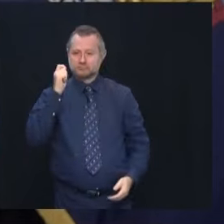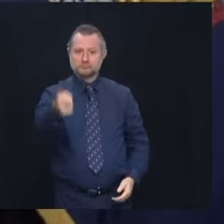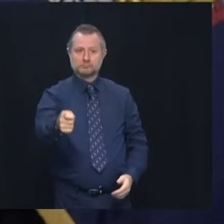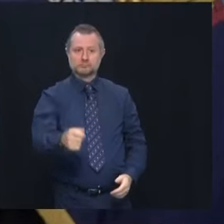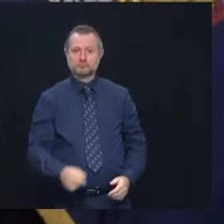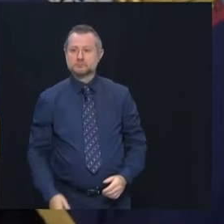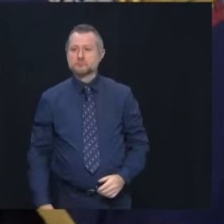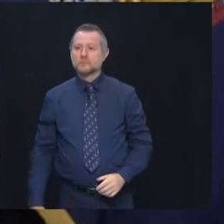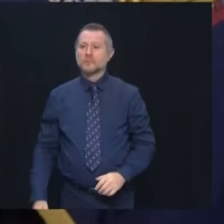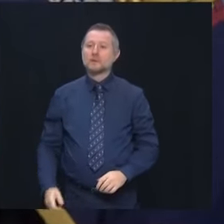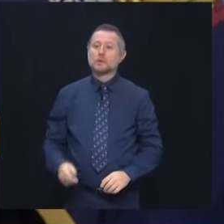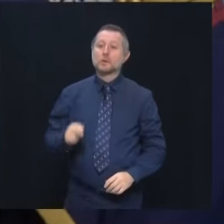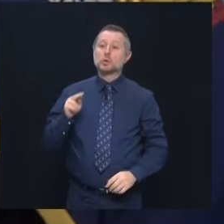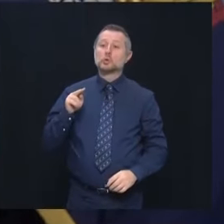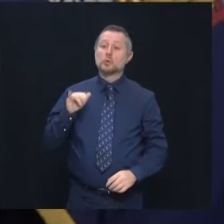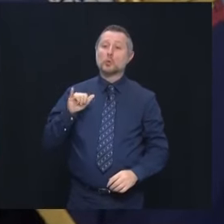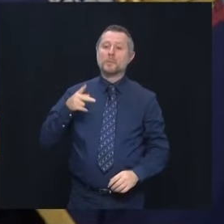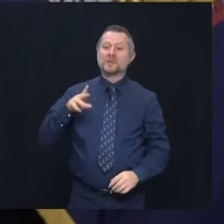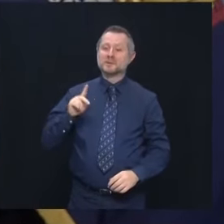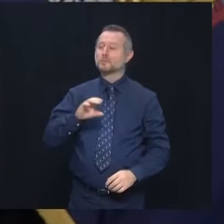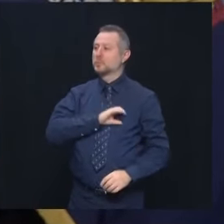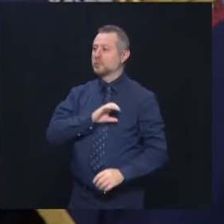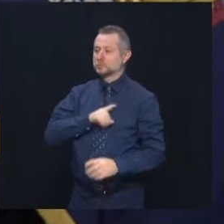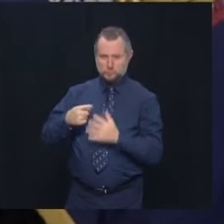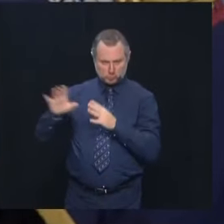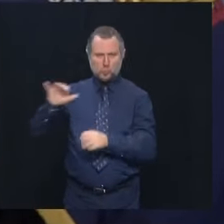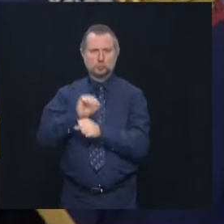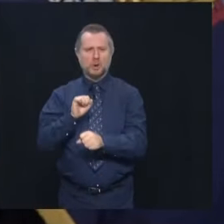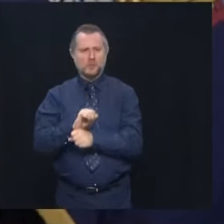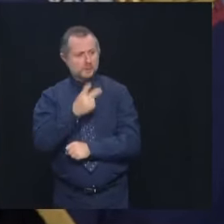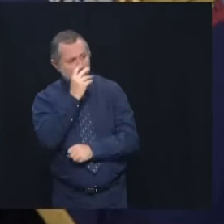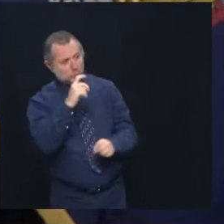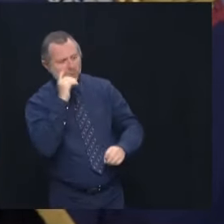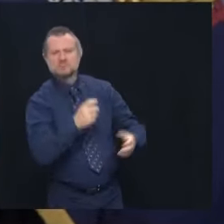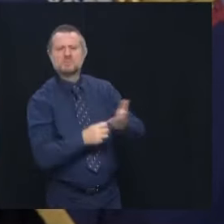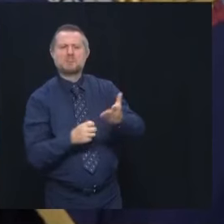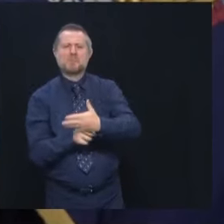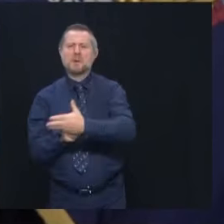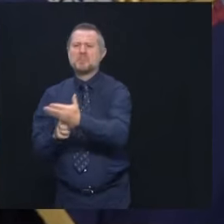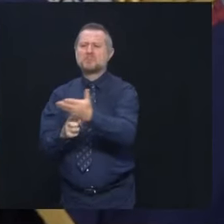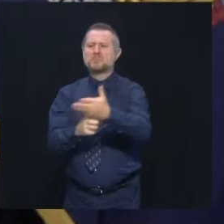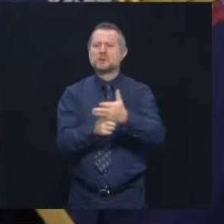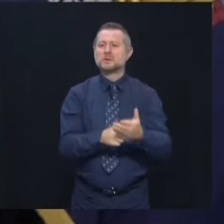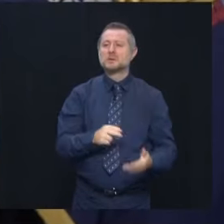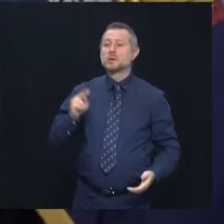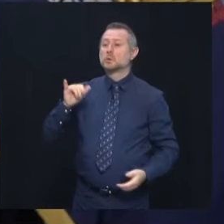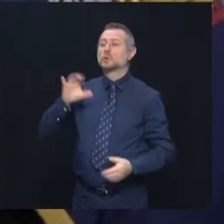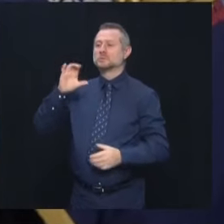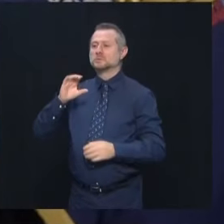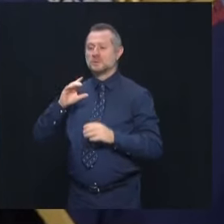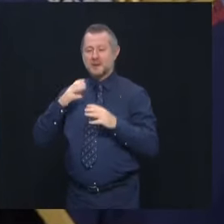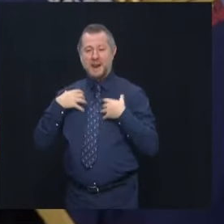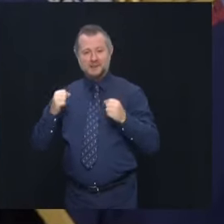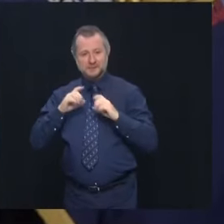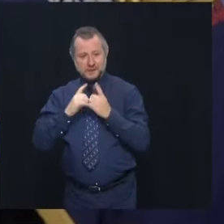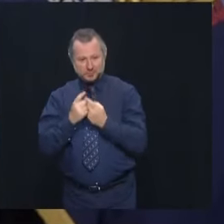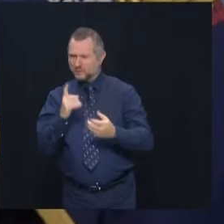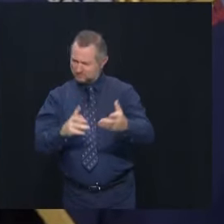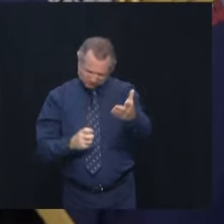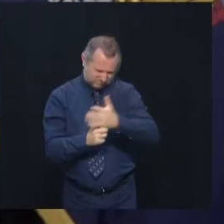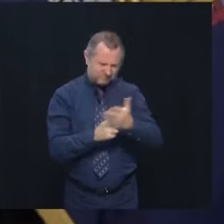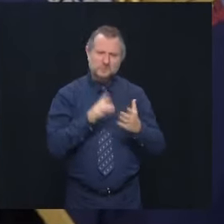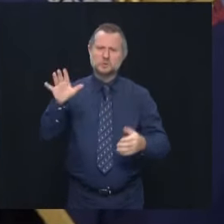NYPD should be enforcing it now. New York City Department of Health should be enforcing it now. You should have